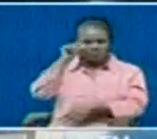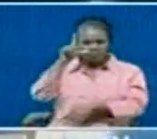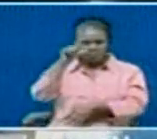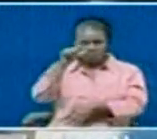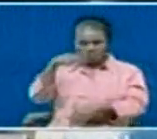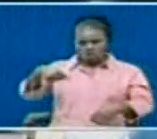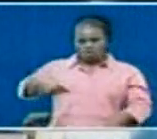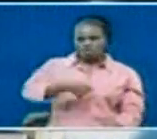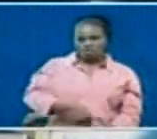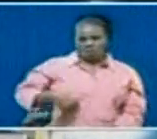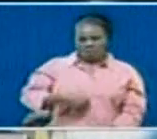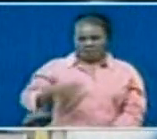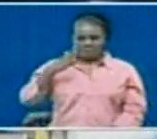tumbo.